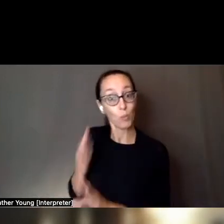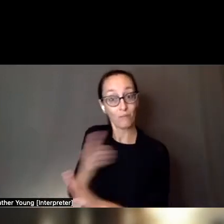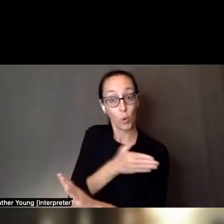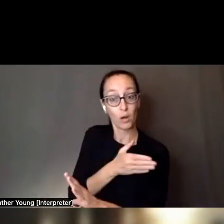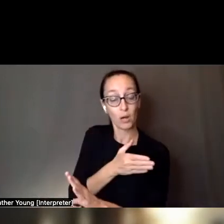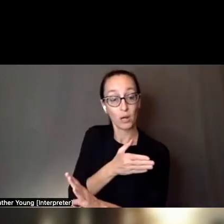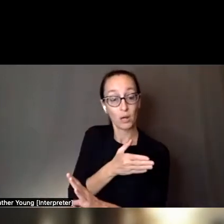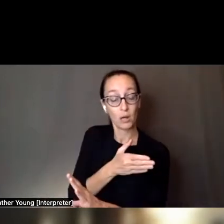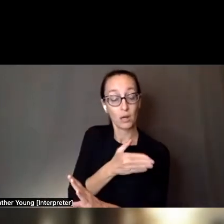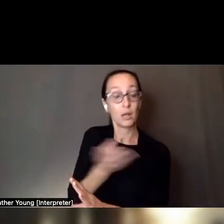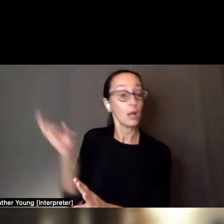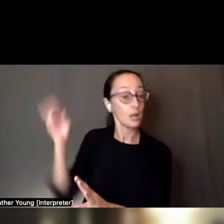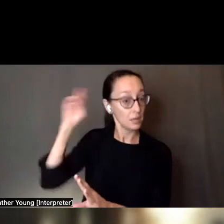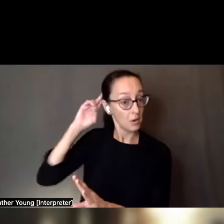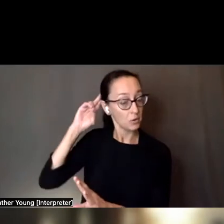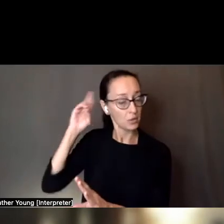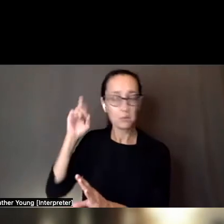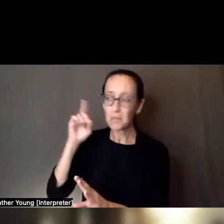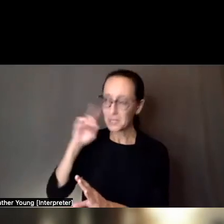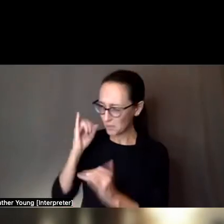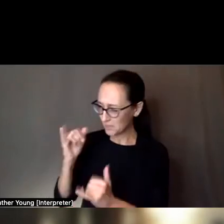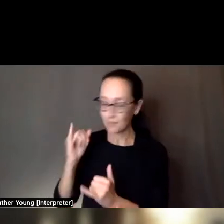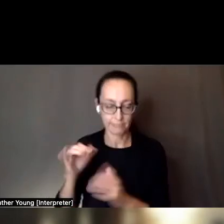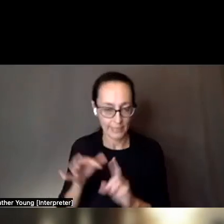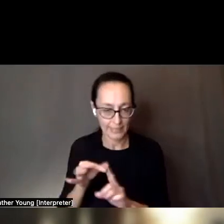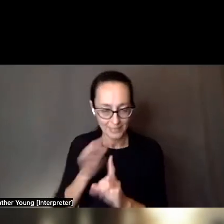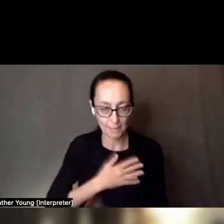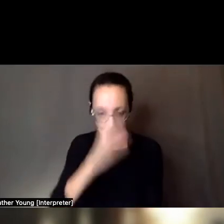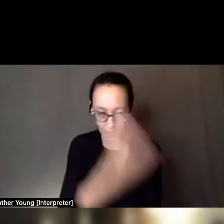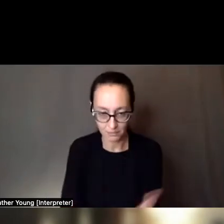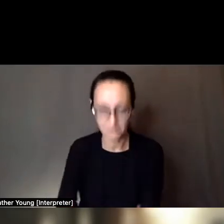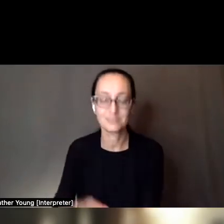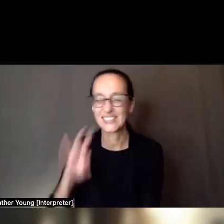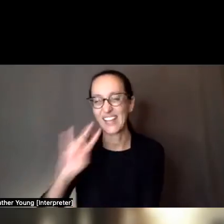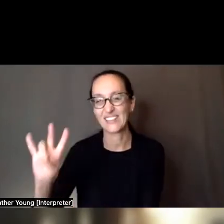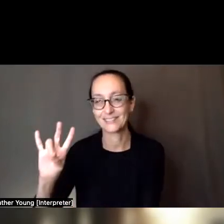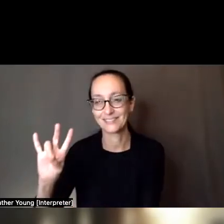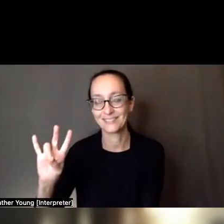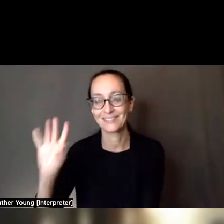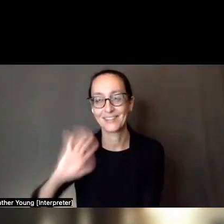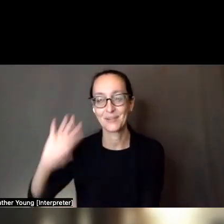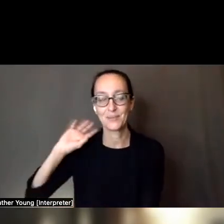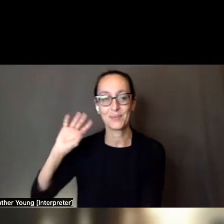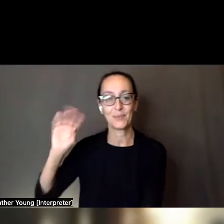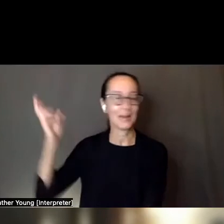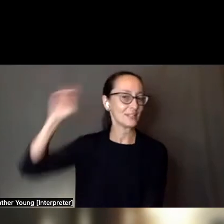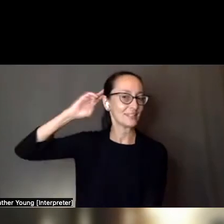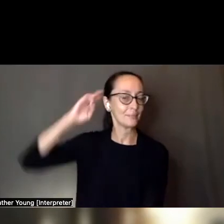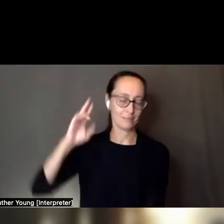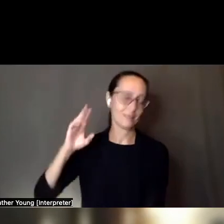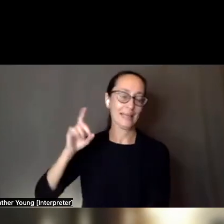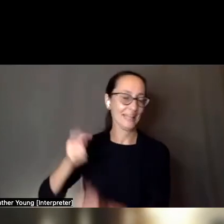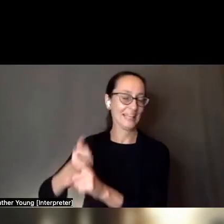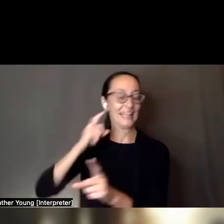I remembered them, except for my son, who was 7 at the time I received a cochlear implant. And he definitely